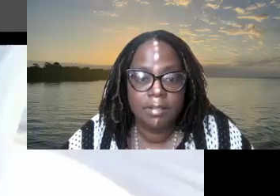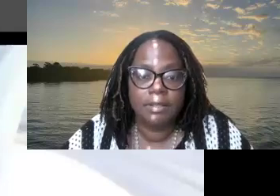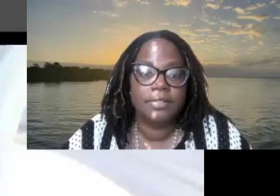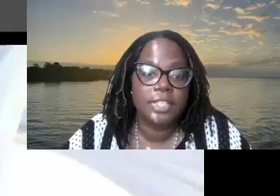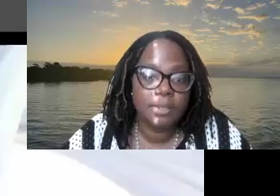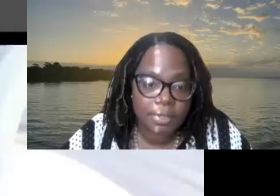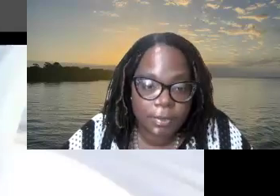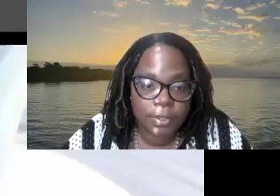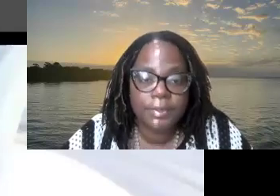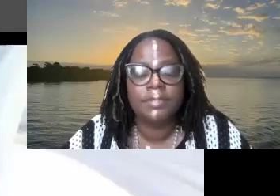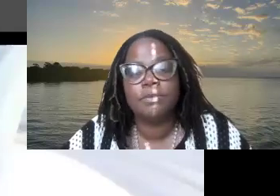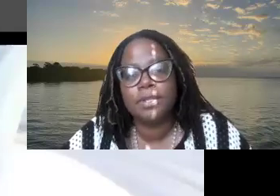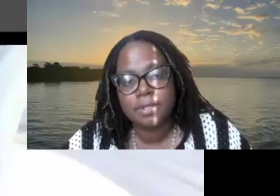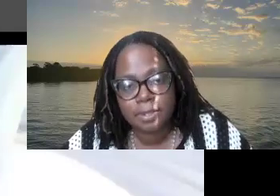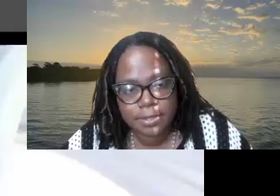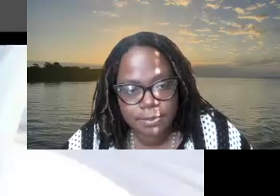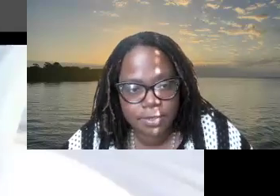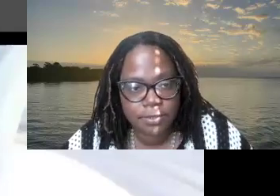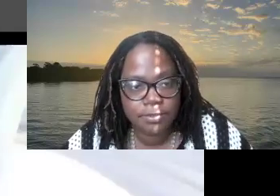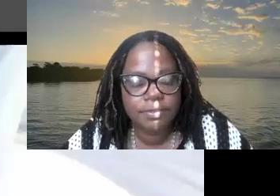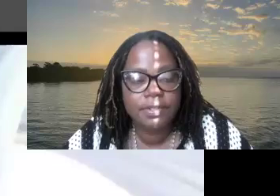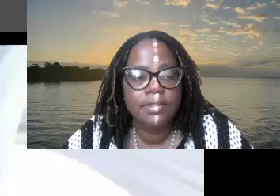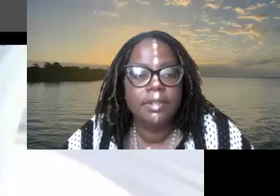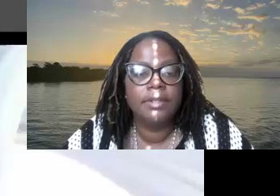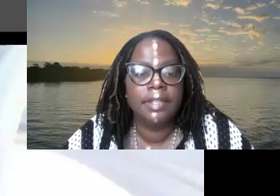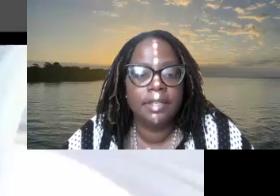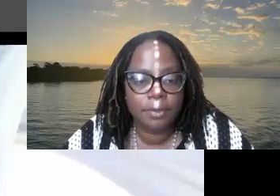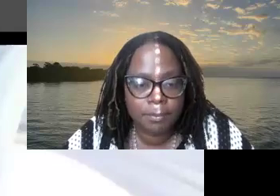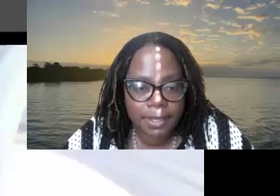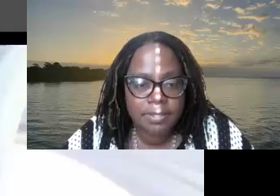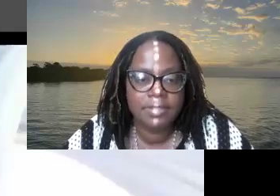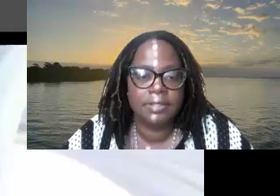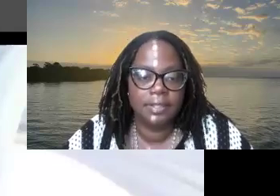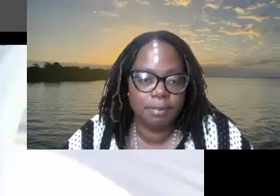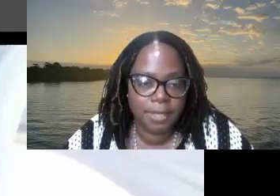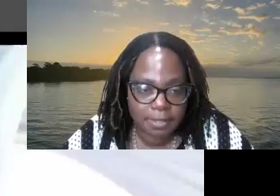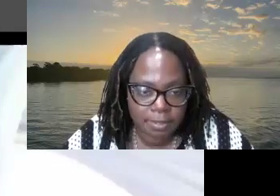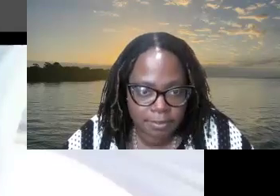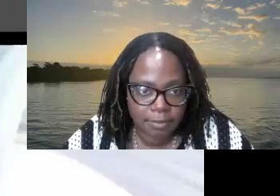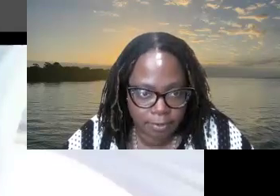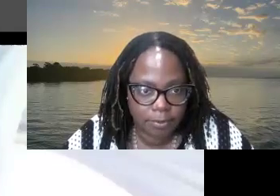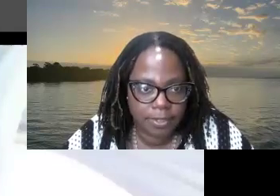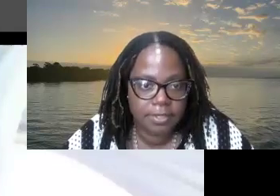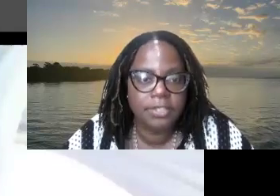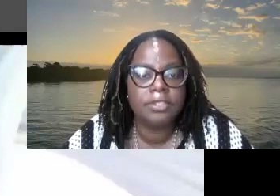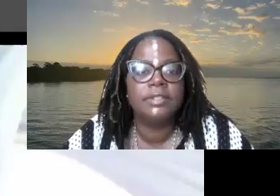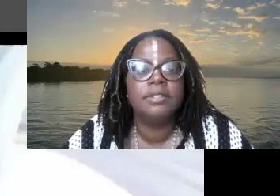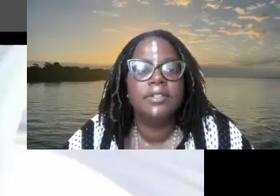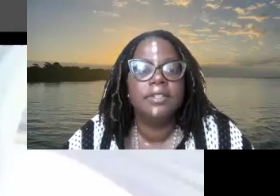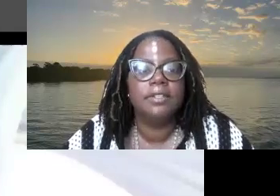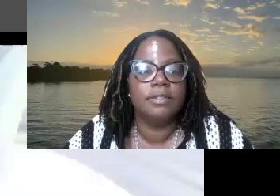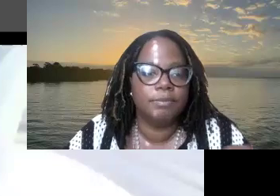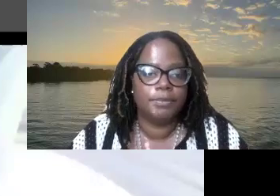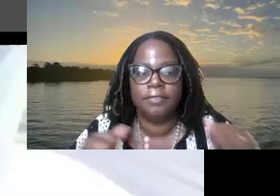diversity in our teams that we work with, as well as the clients that we serve? Looking at our own biases, looking at the biases of the